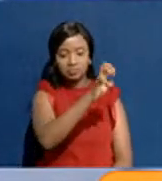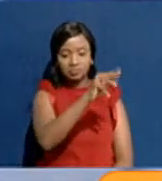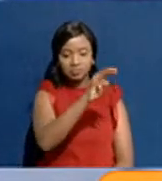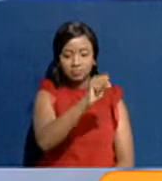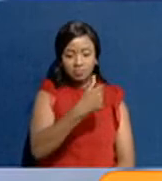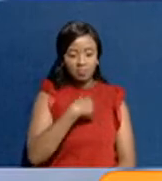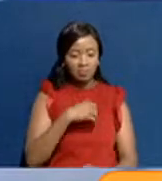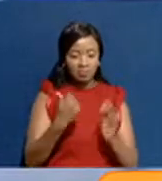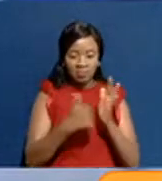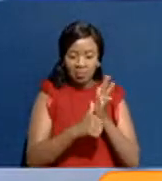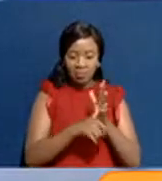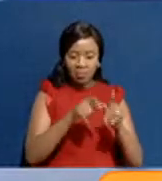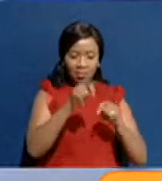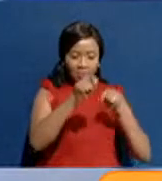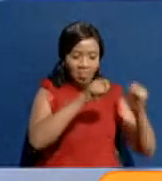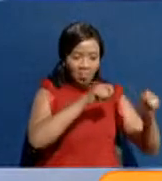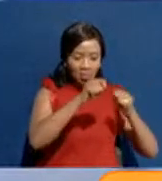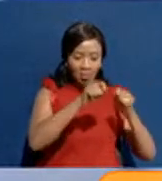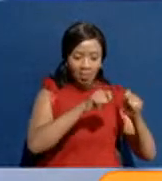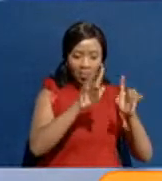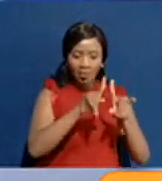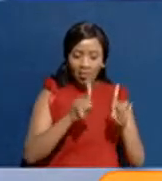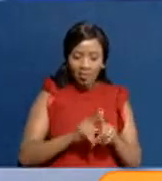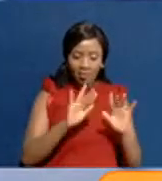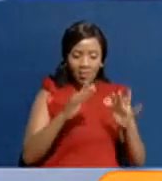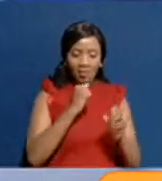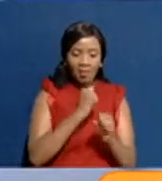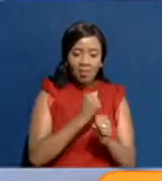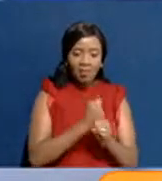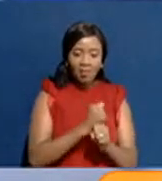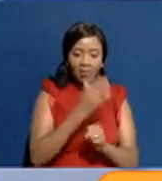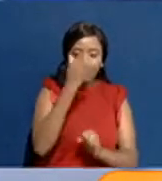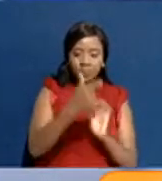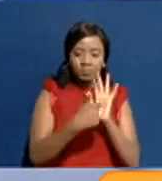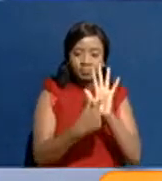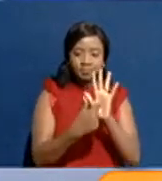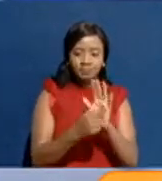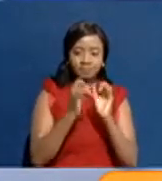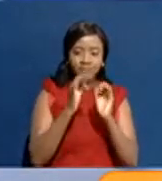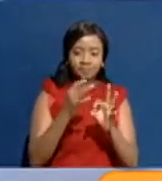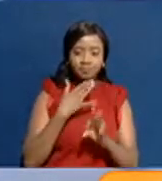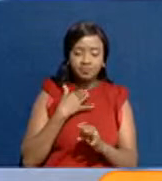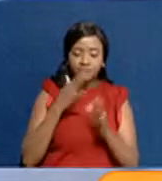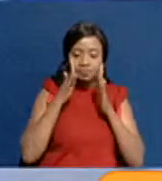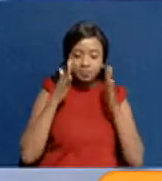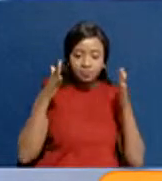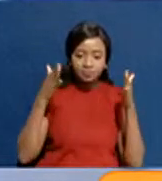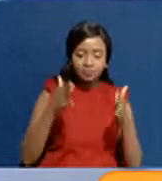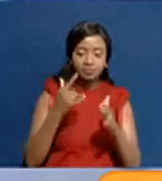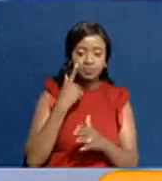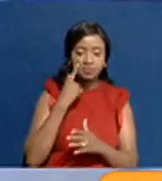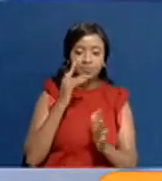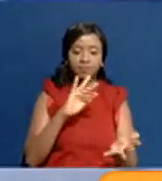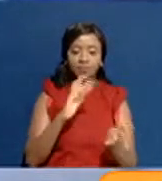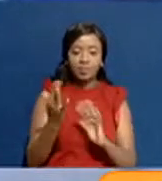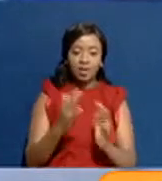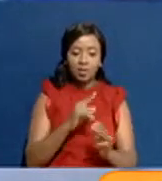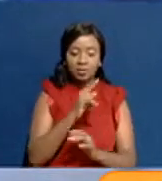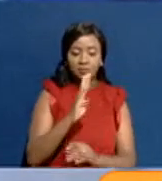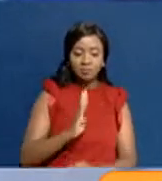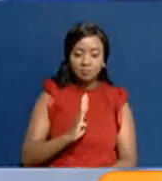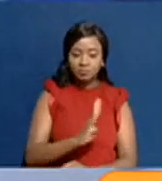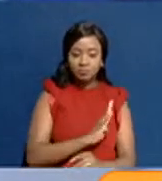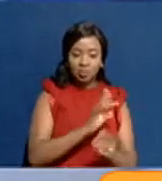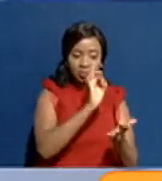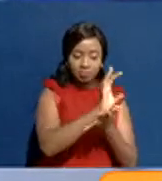matters of governance and even how they do their job. Because, for instance, if you had to even focus at how the board was being replaced. I remember